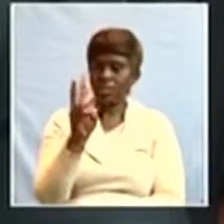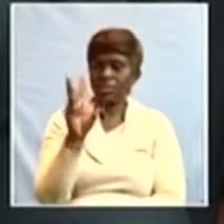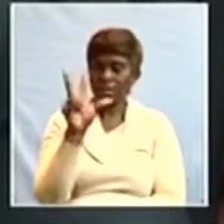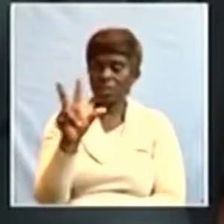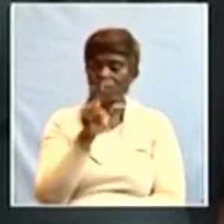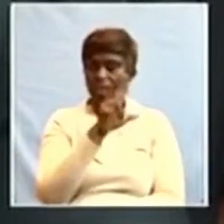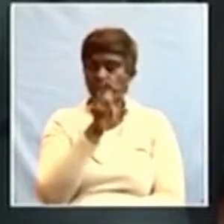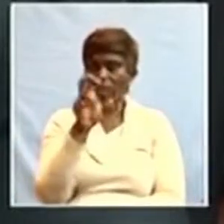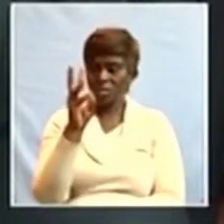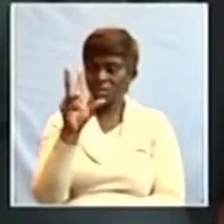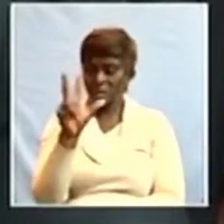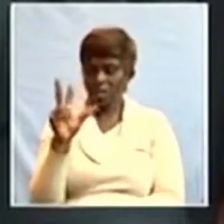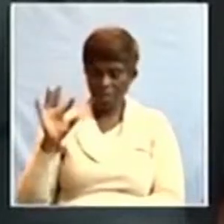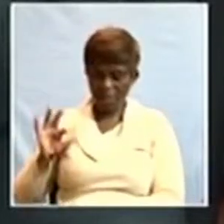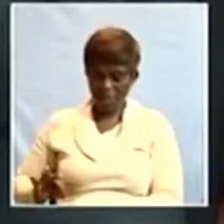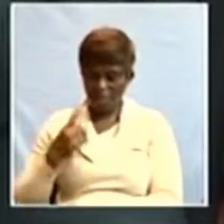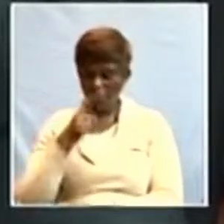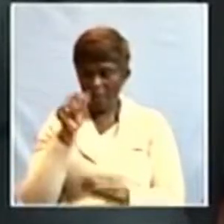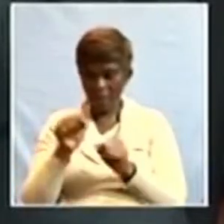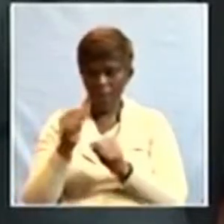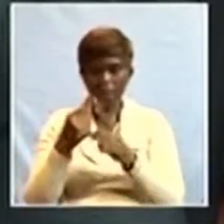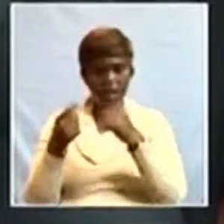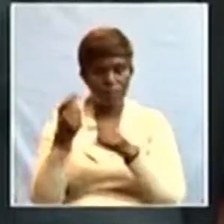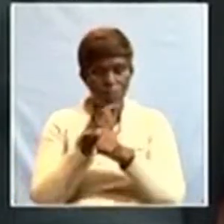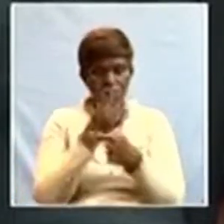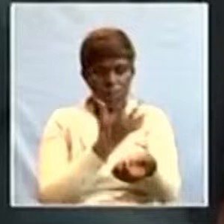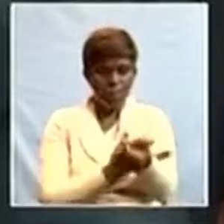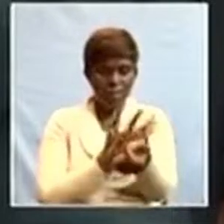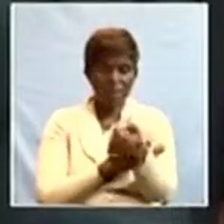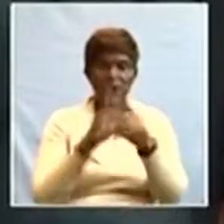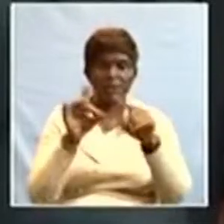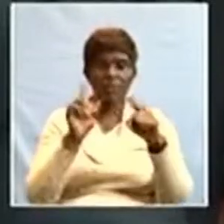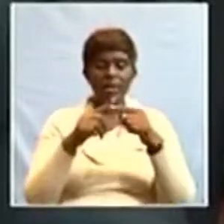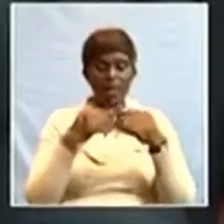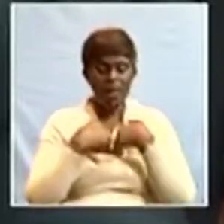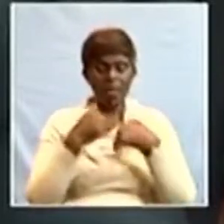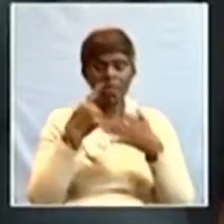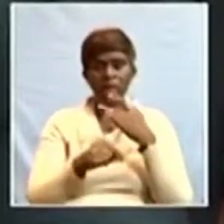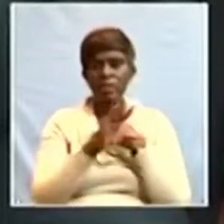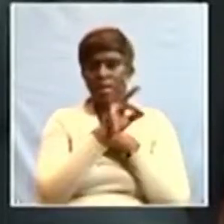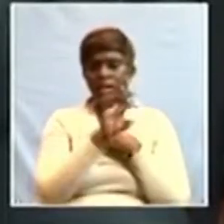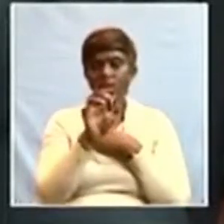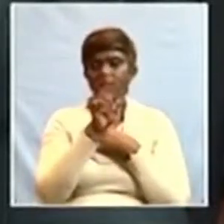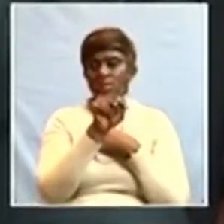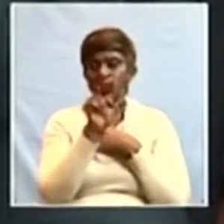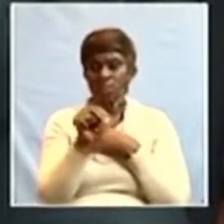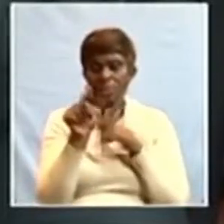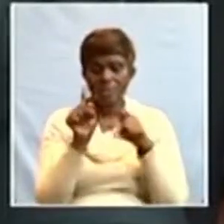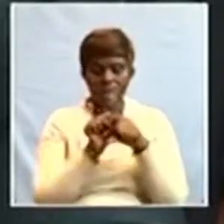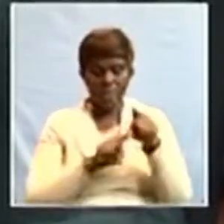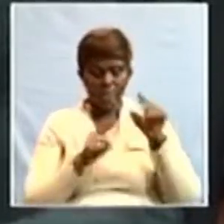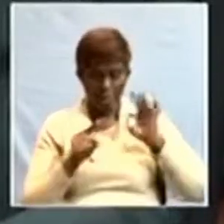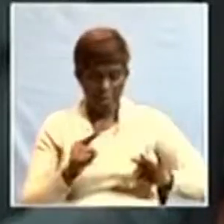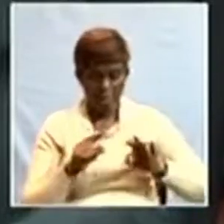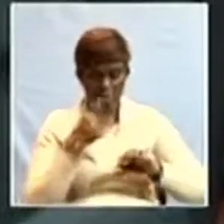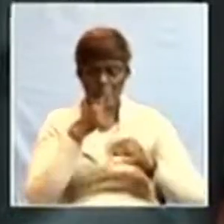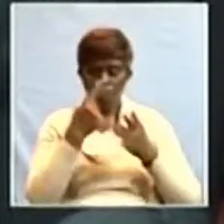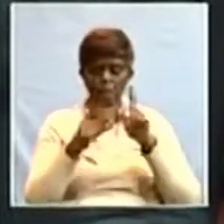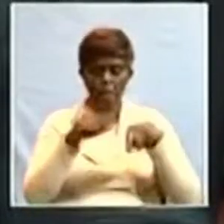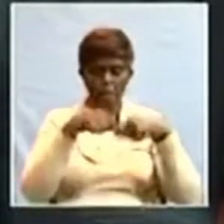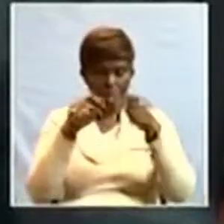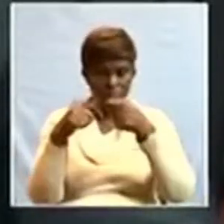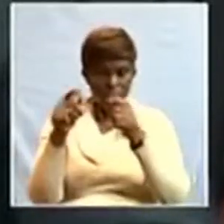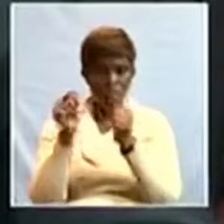363 beneficiaries who could have come from under wetlands, but we had these 922 beneficiaries irregularly issued